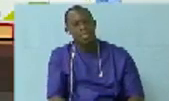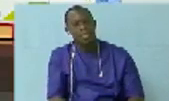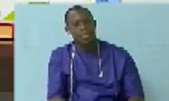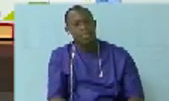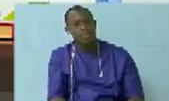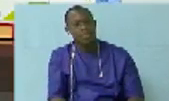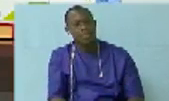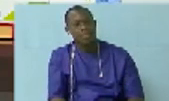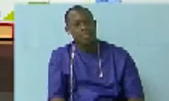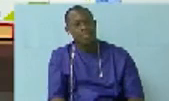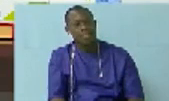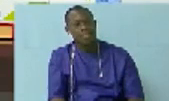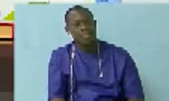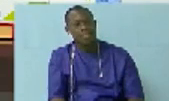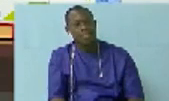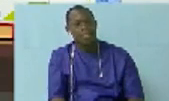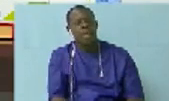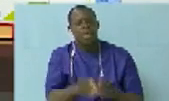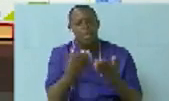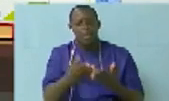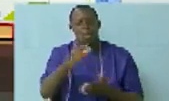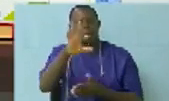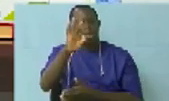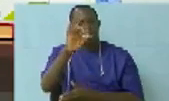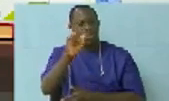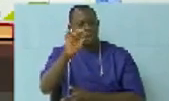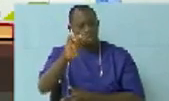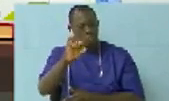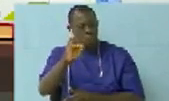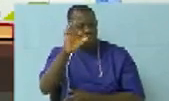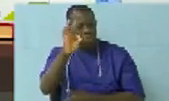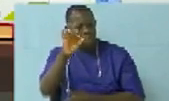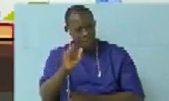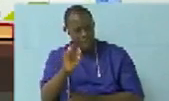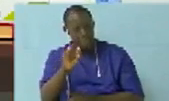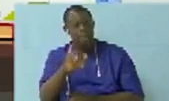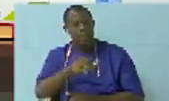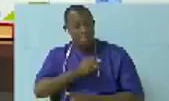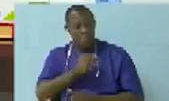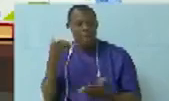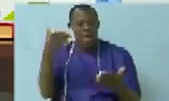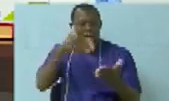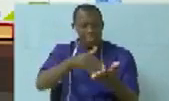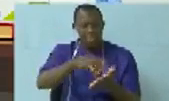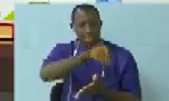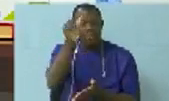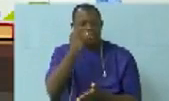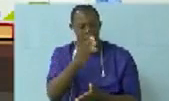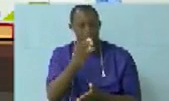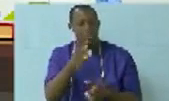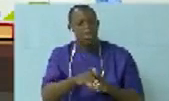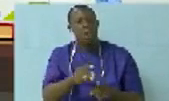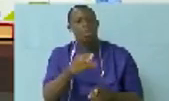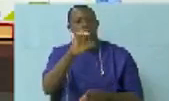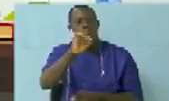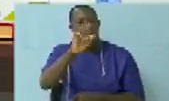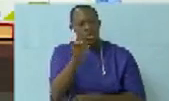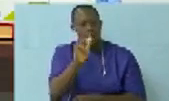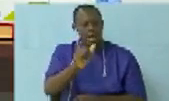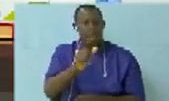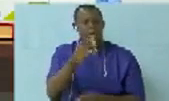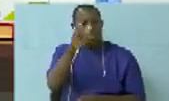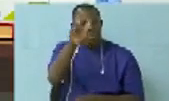So Timothy came and told me, Oga, you have a call. Mutinata ko oga mole